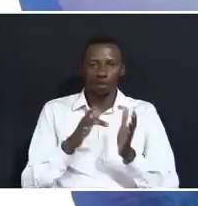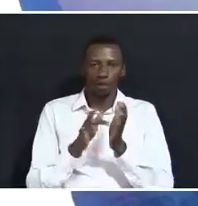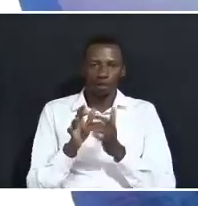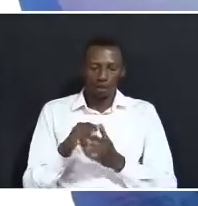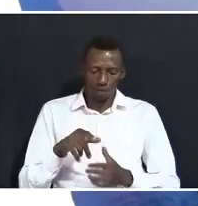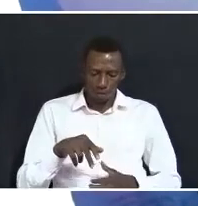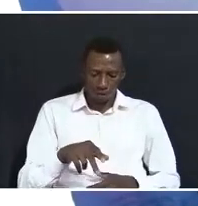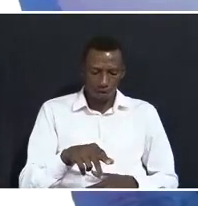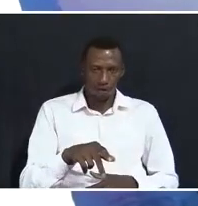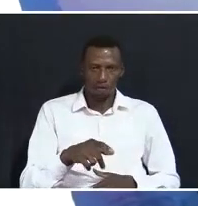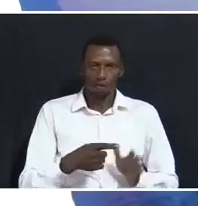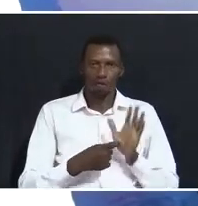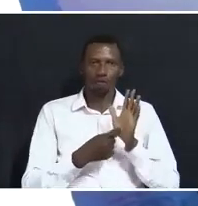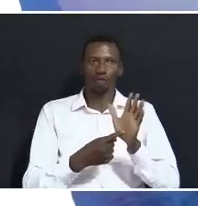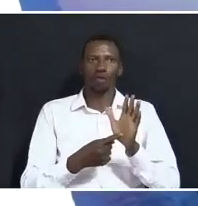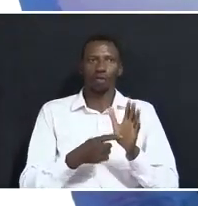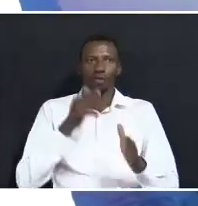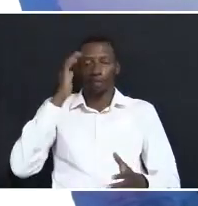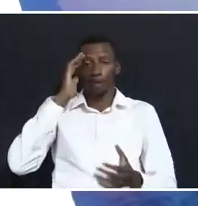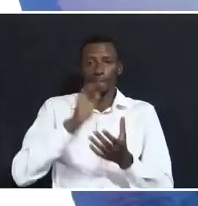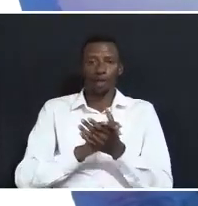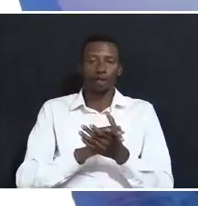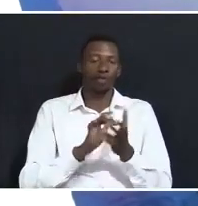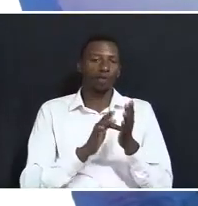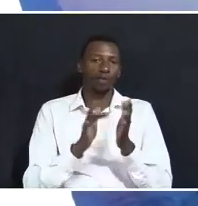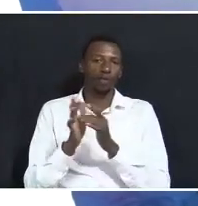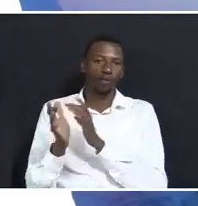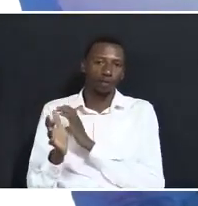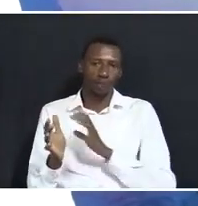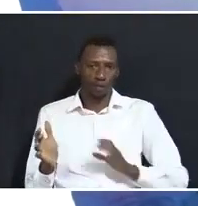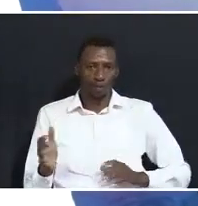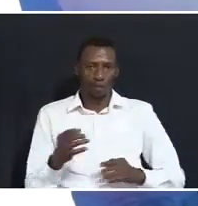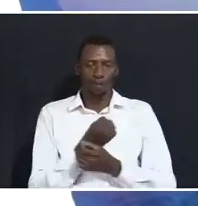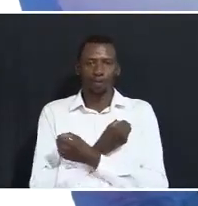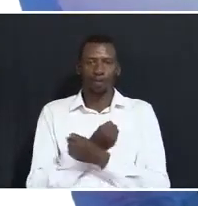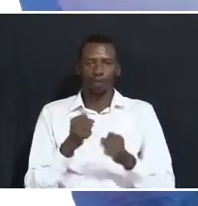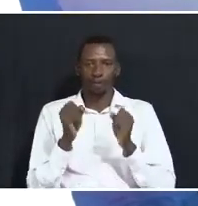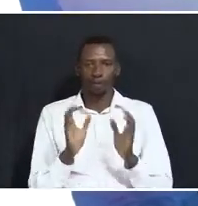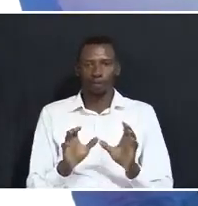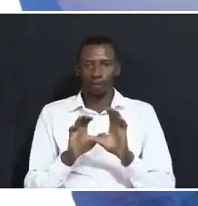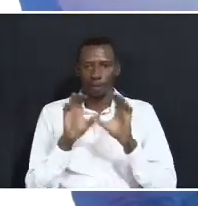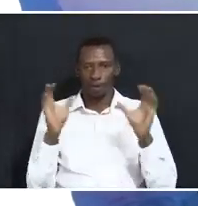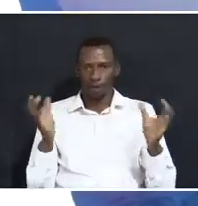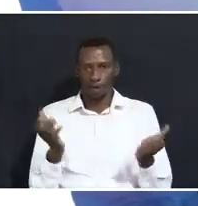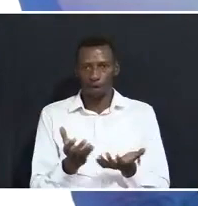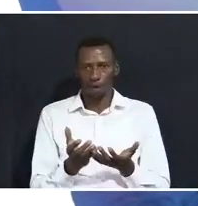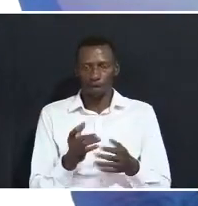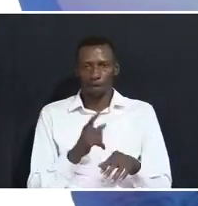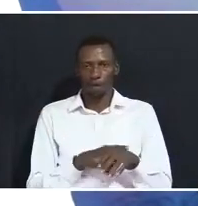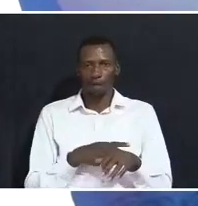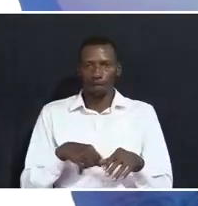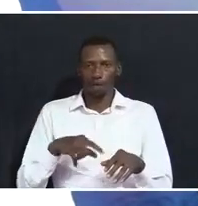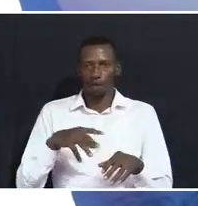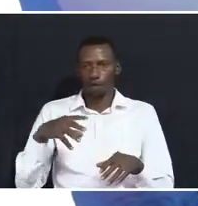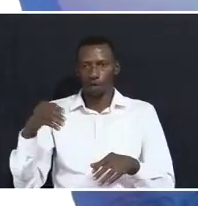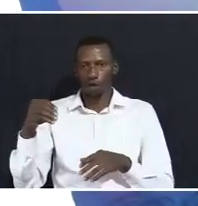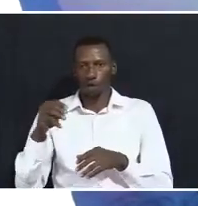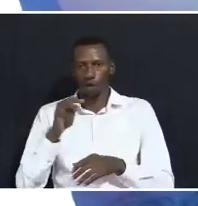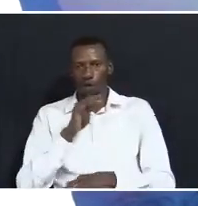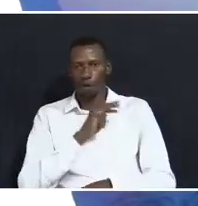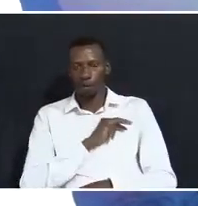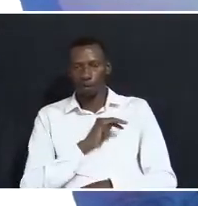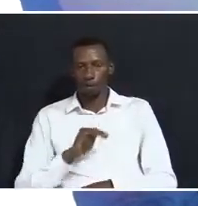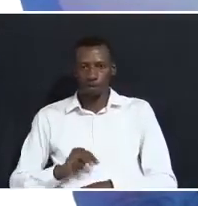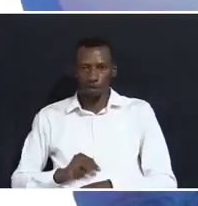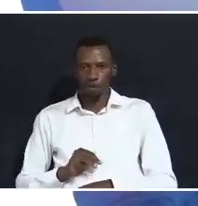of belief in Jesus Christ as the Savior of the world and our submission to his lordship. When we go to do mission in